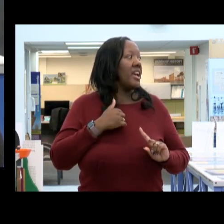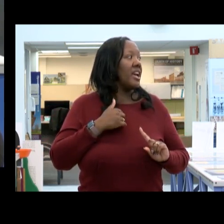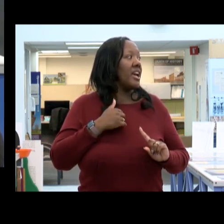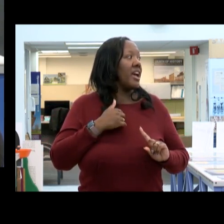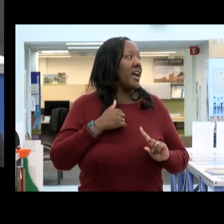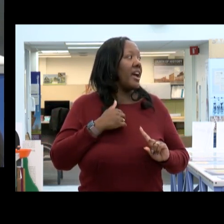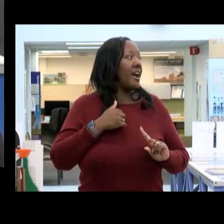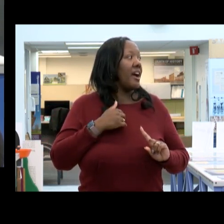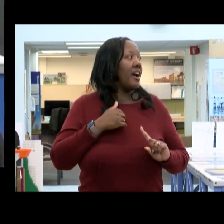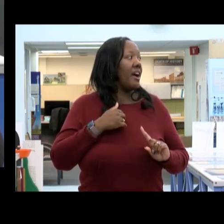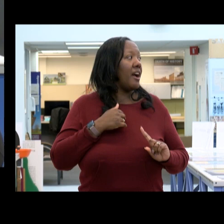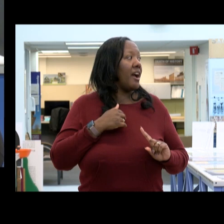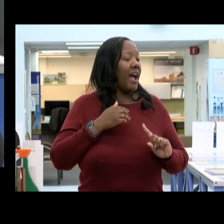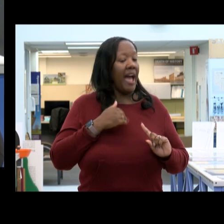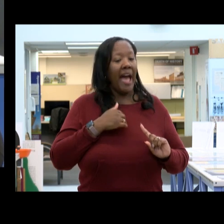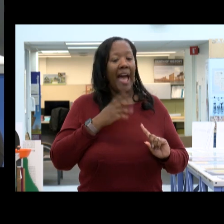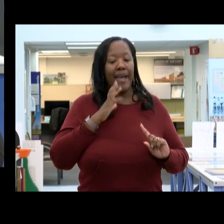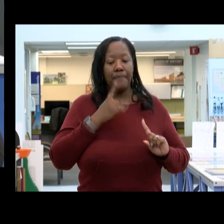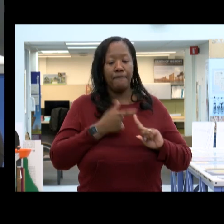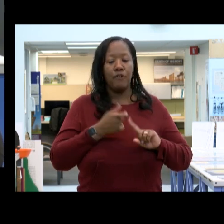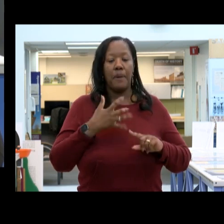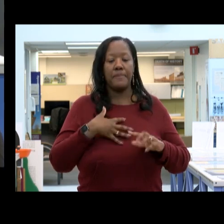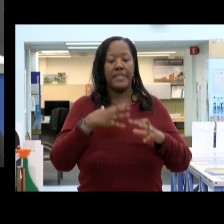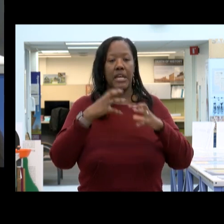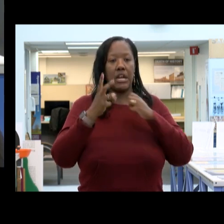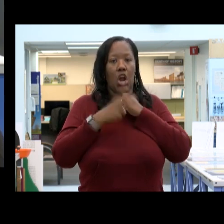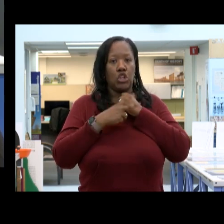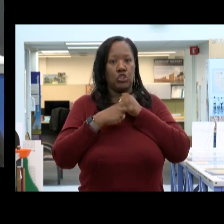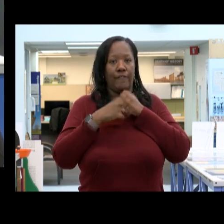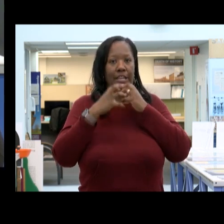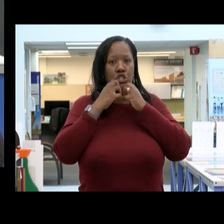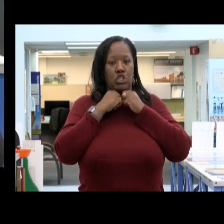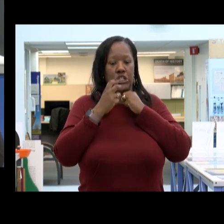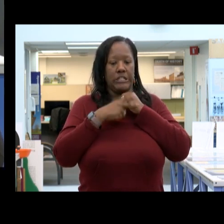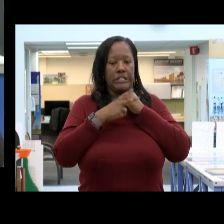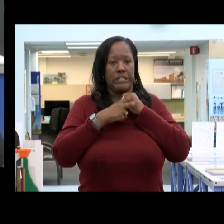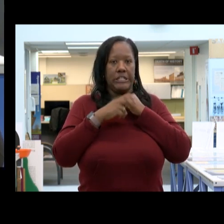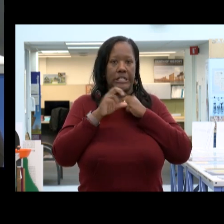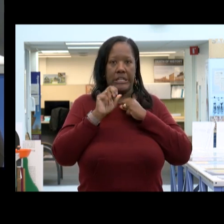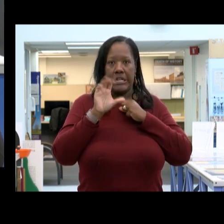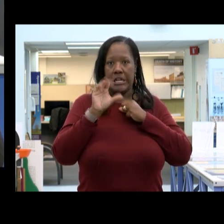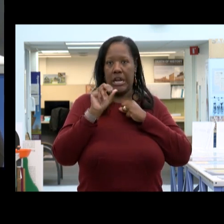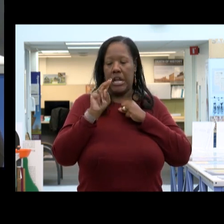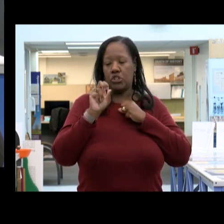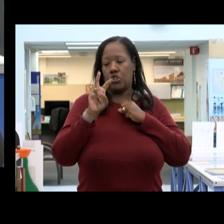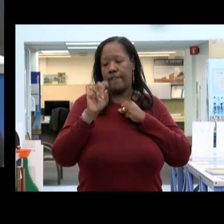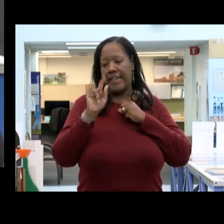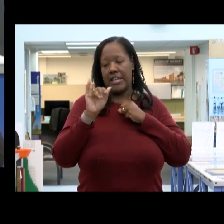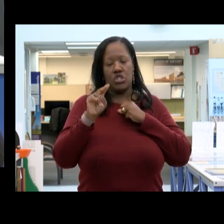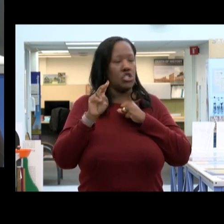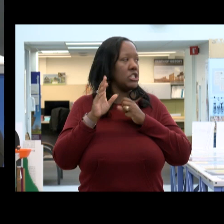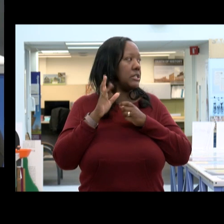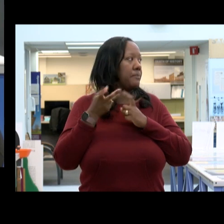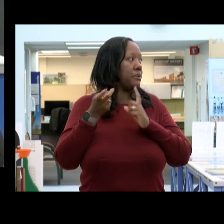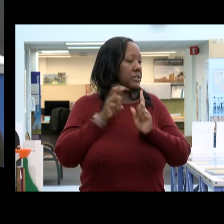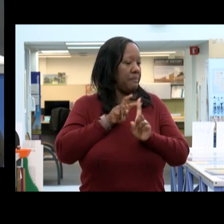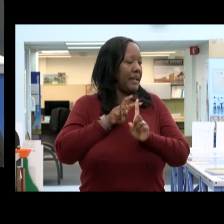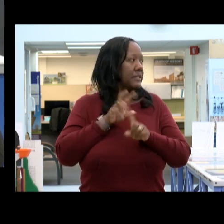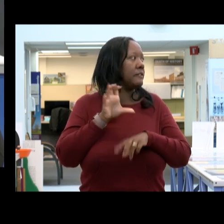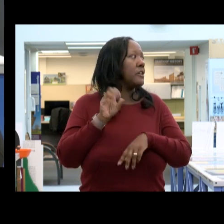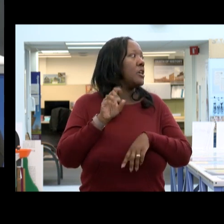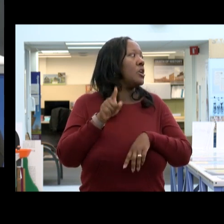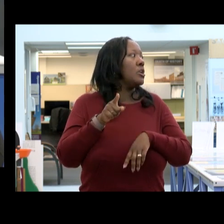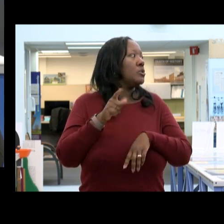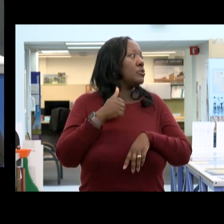I'm looking at things from also a conservation side, and they're using it as, it's a Calibri book jacket cover system. So they've